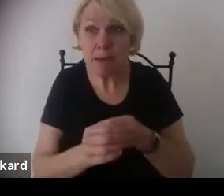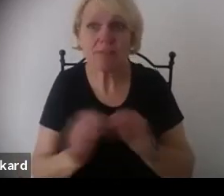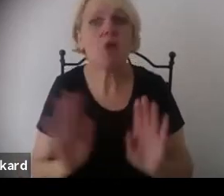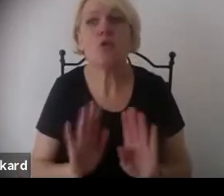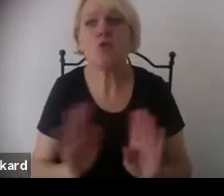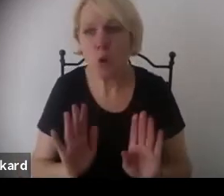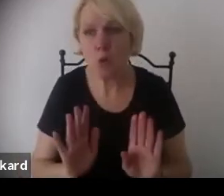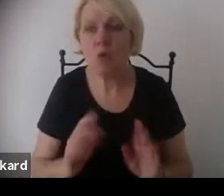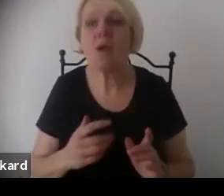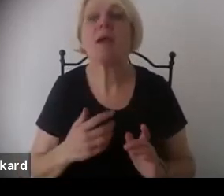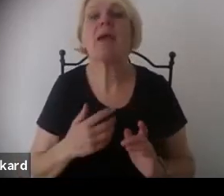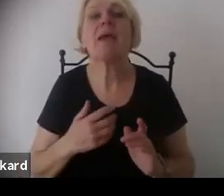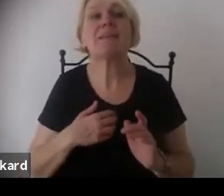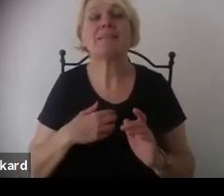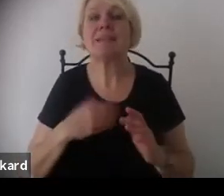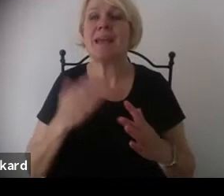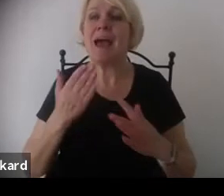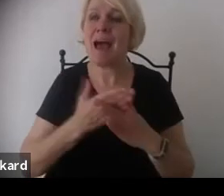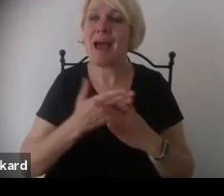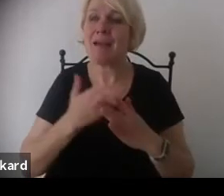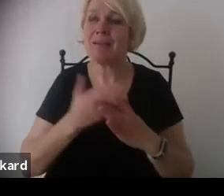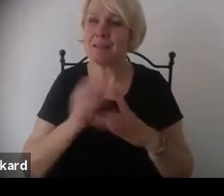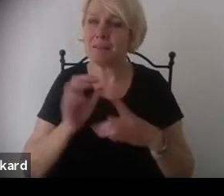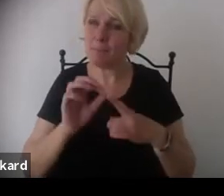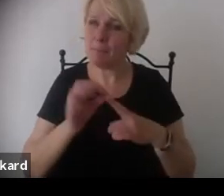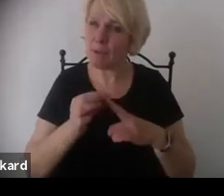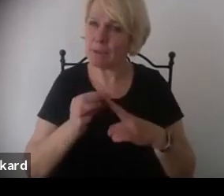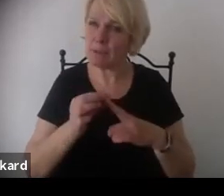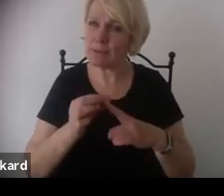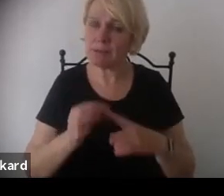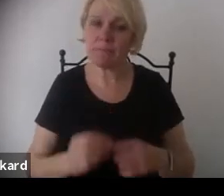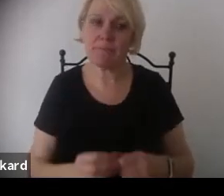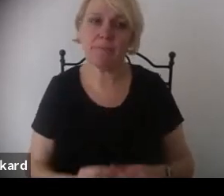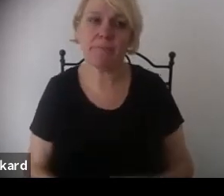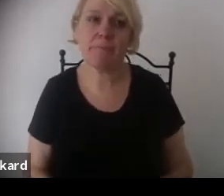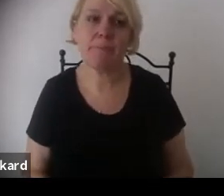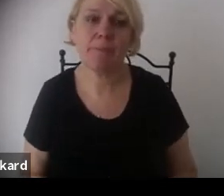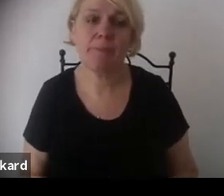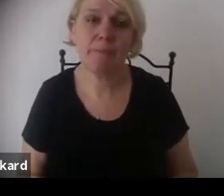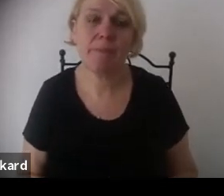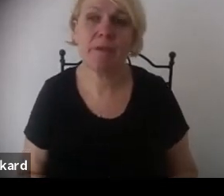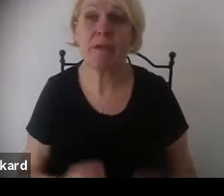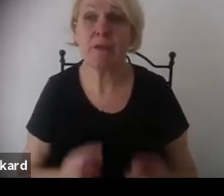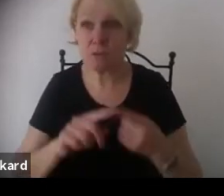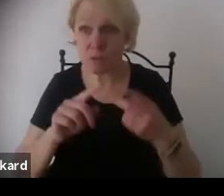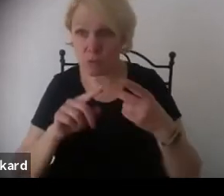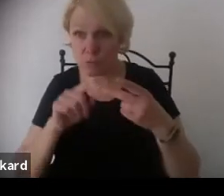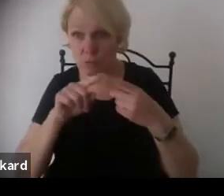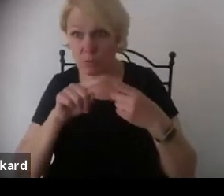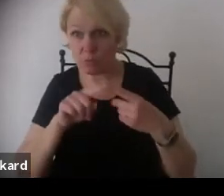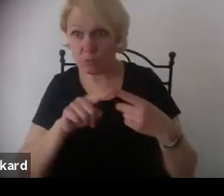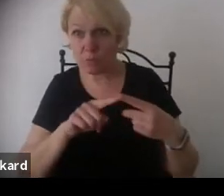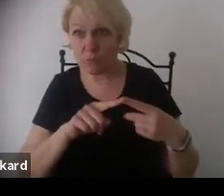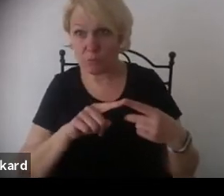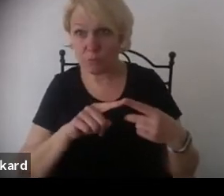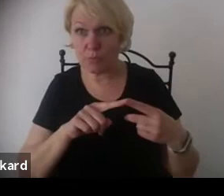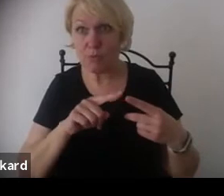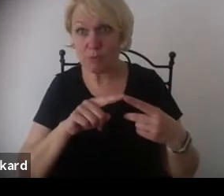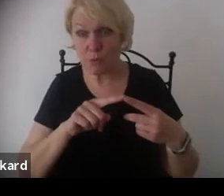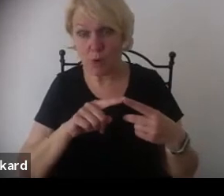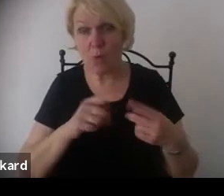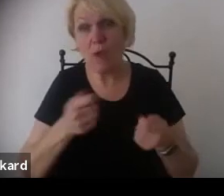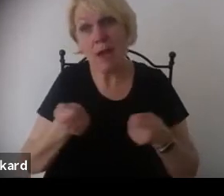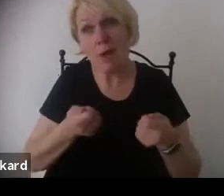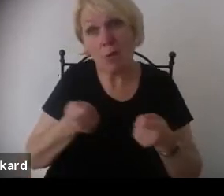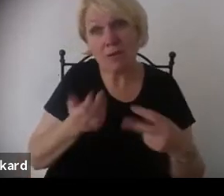coordinated access point. So it's an access. It serves two functions. One is it coordinates access to our